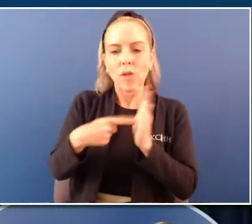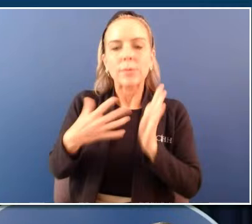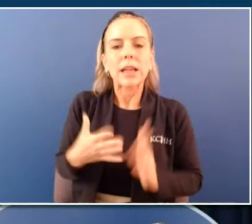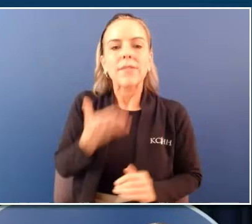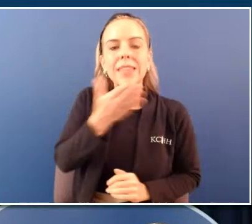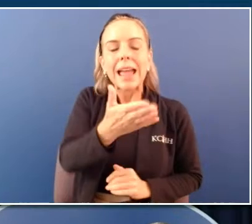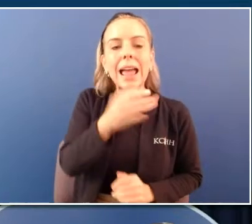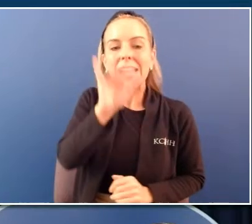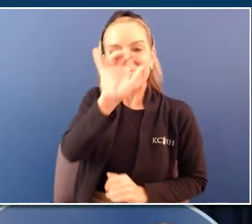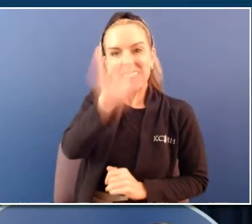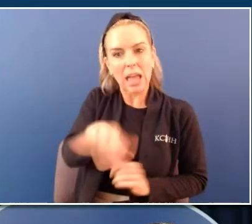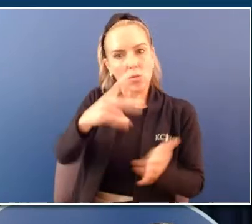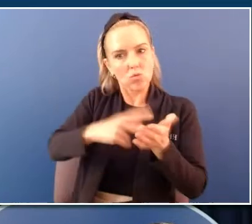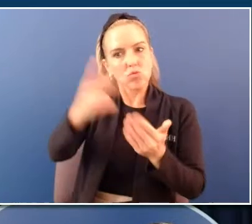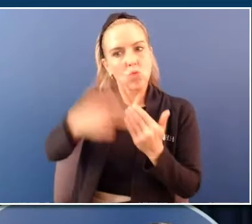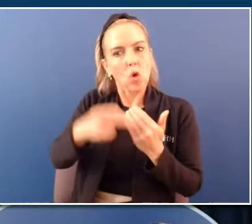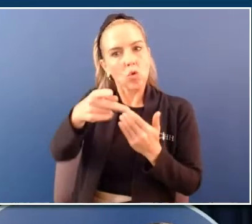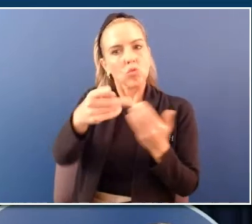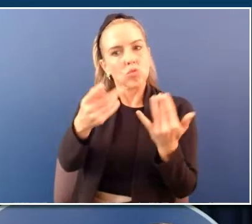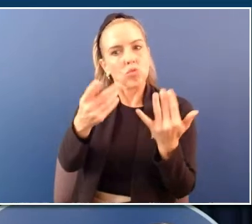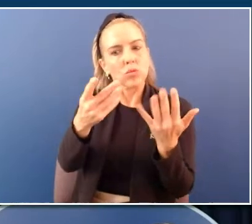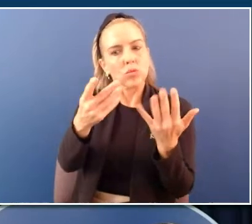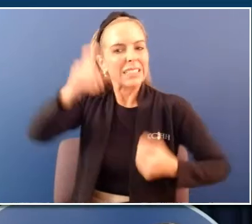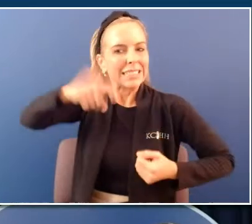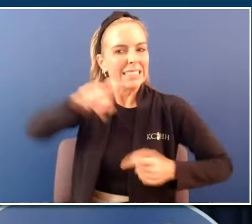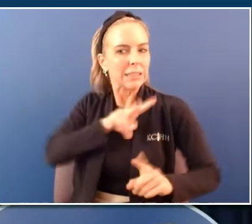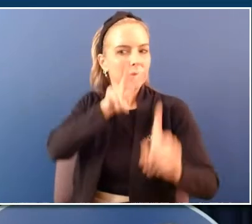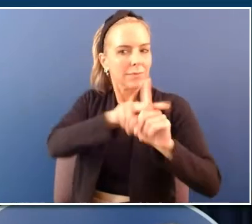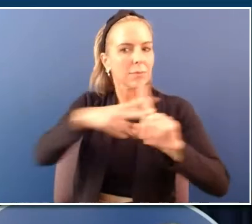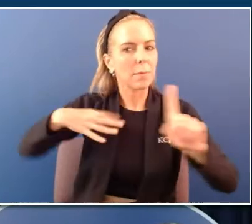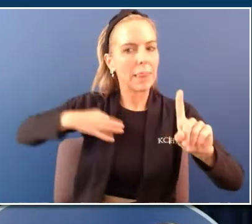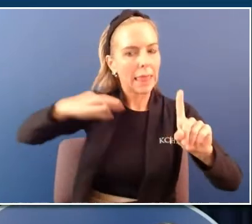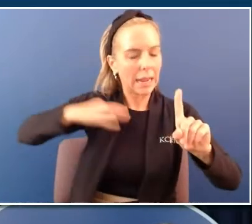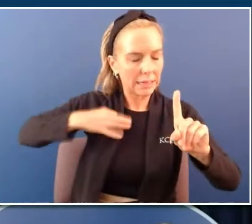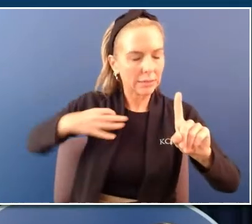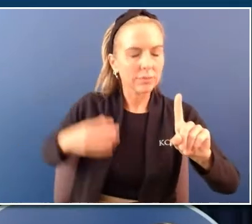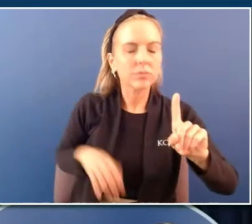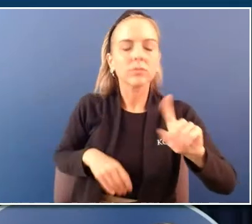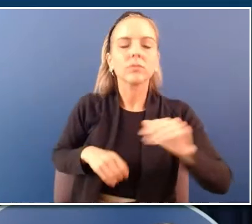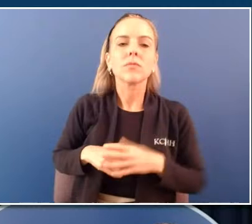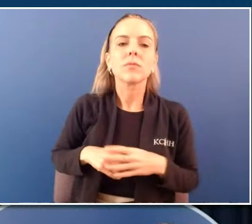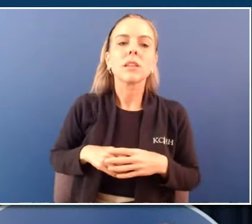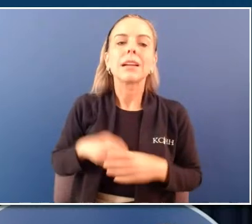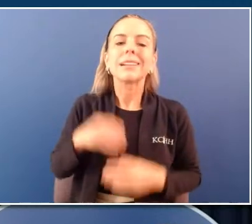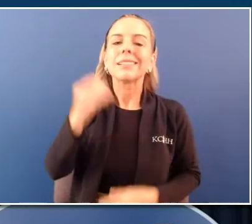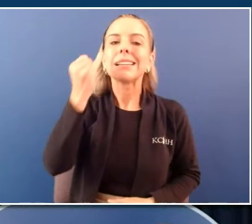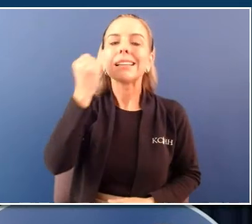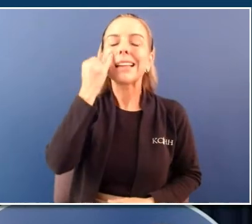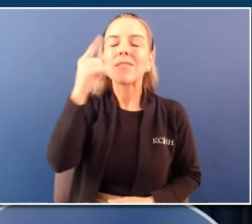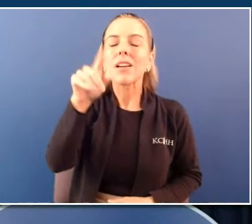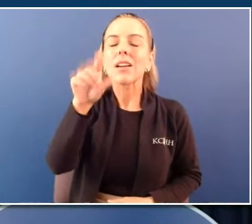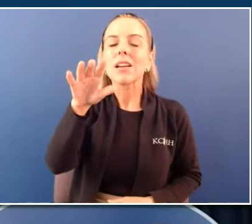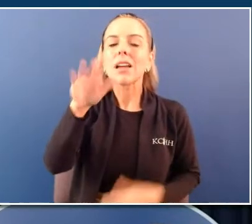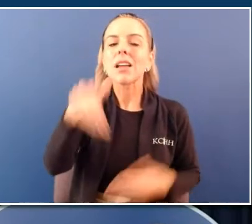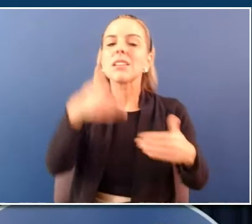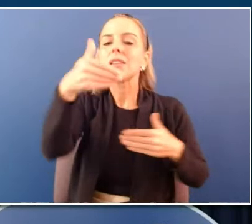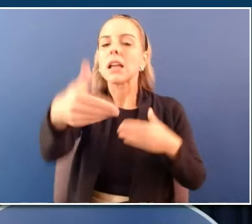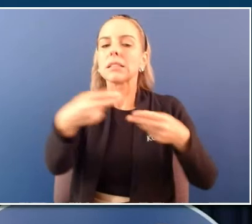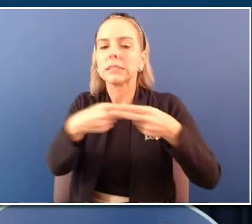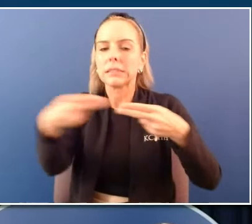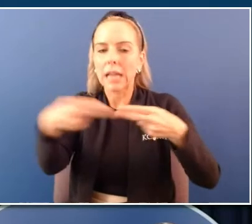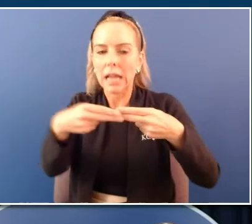program that you are going to or need to apply through. Now, if you switch to the other slide, there are 2